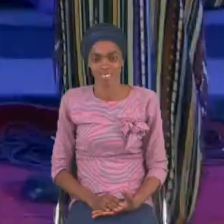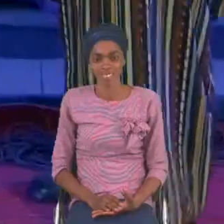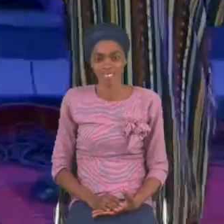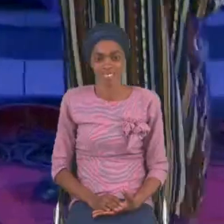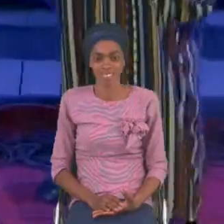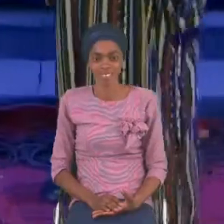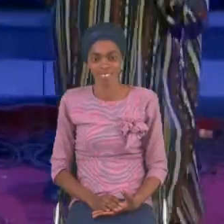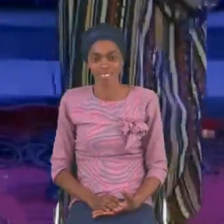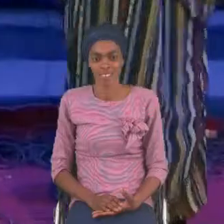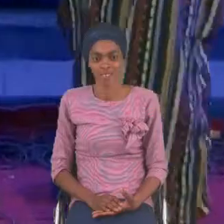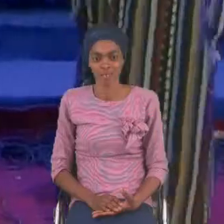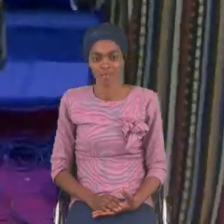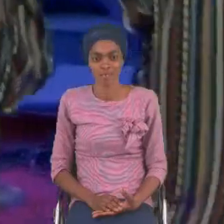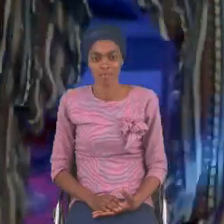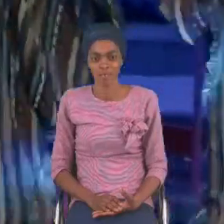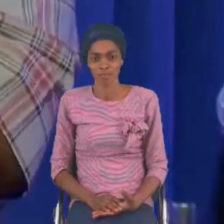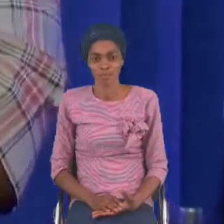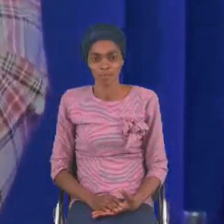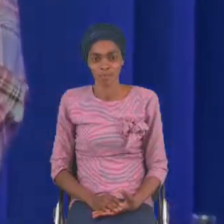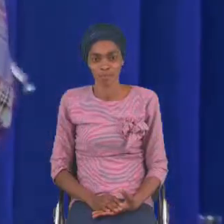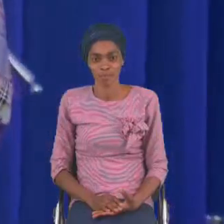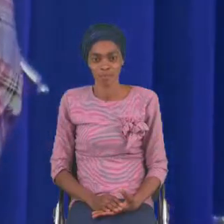Yalam.